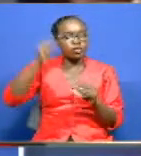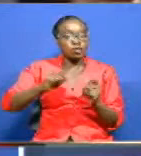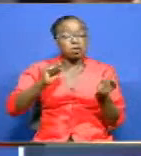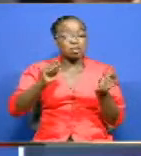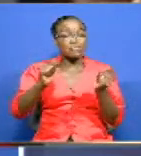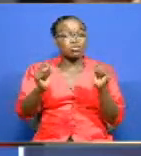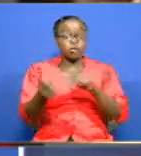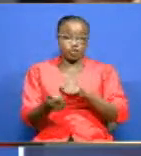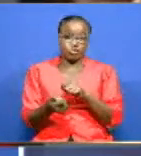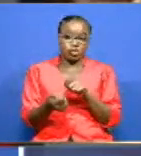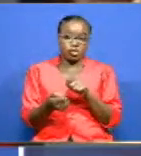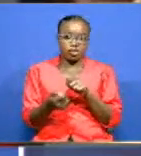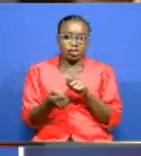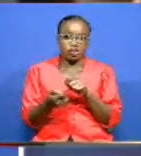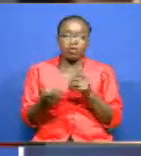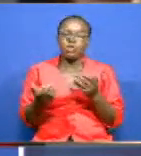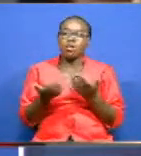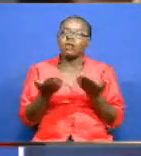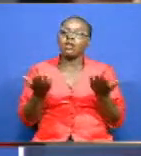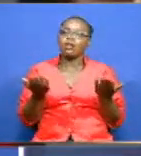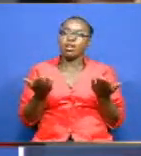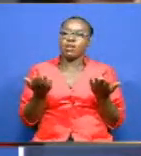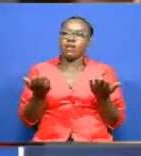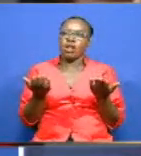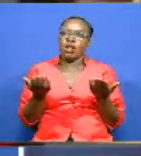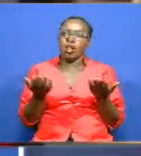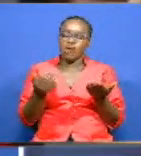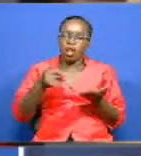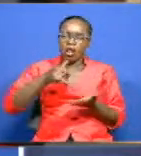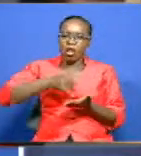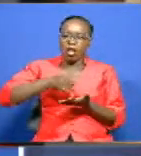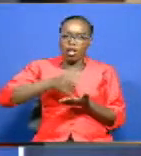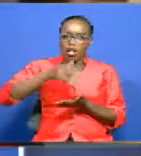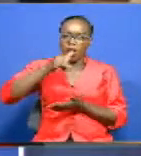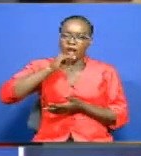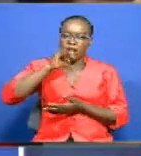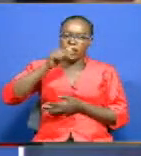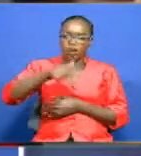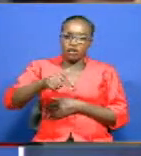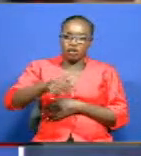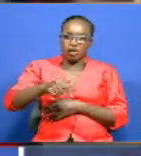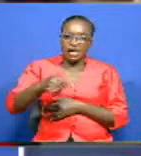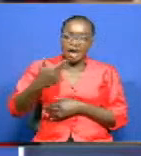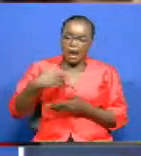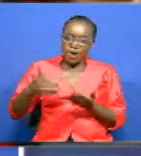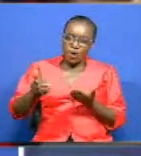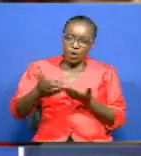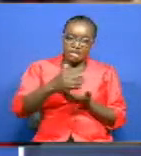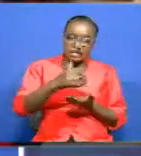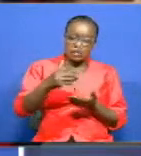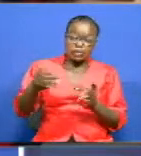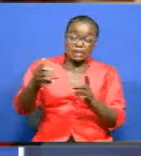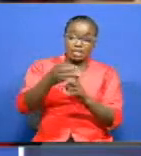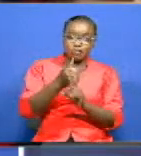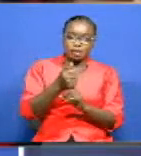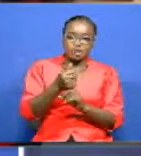transformation to where it is today is our collective